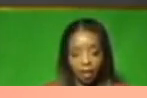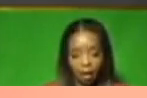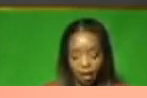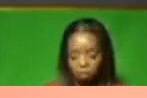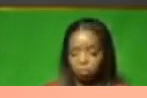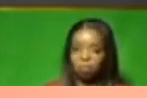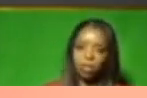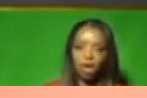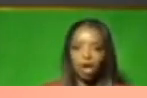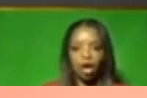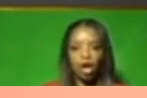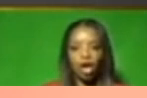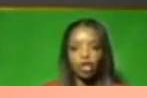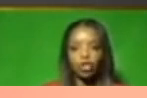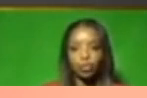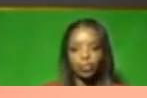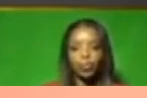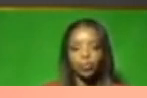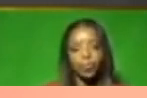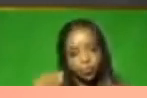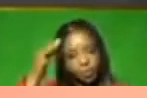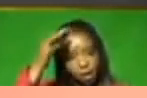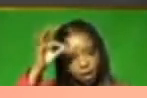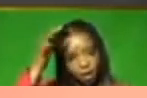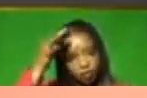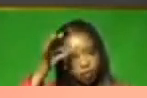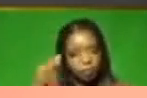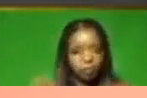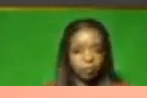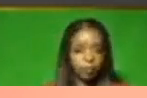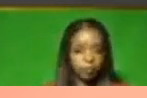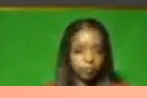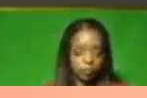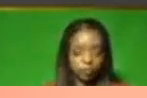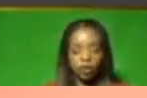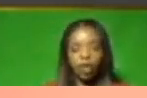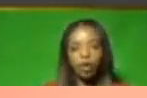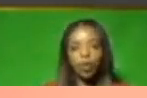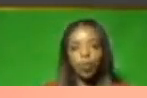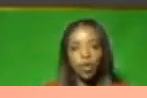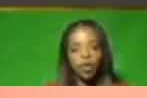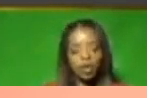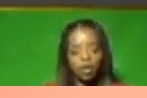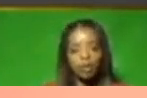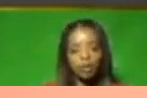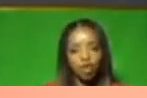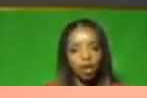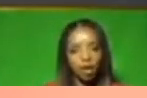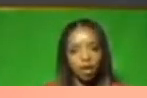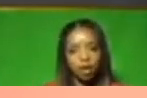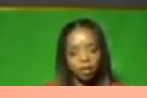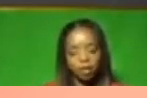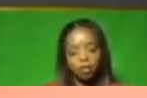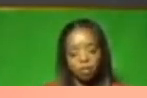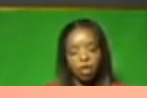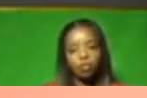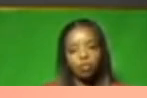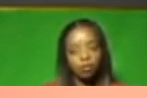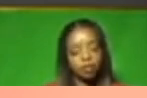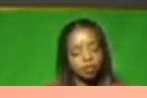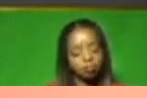administration, as we define the priorities of the government of national